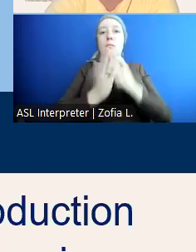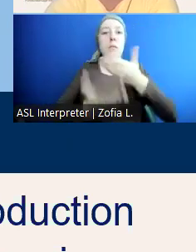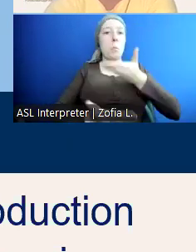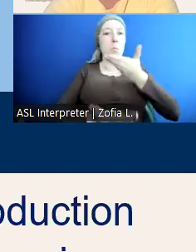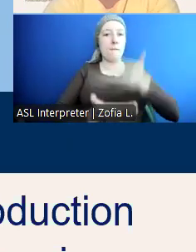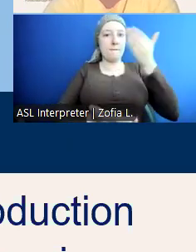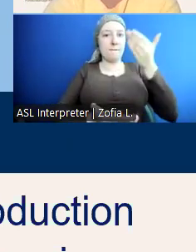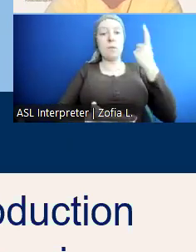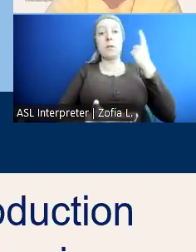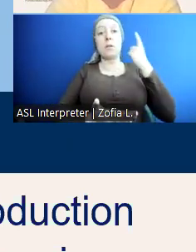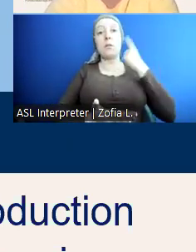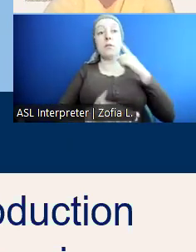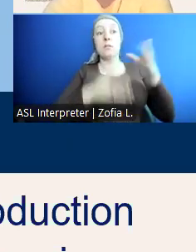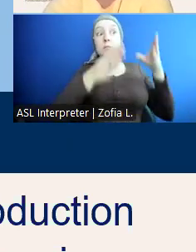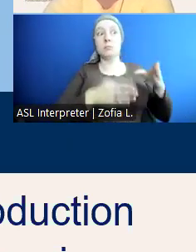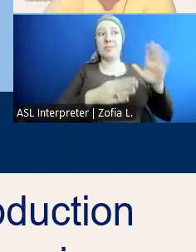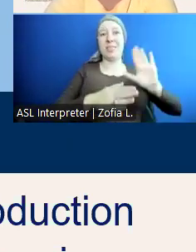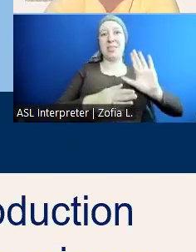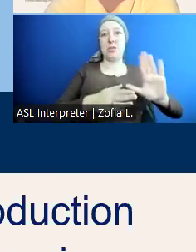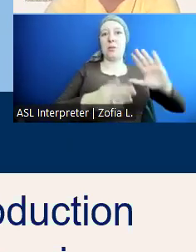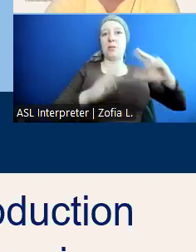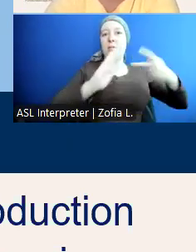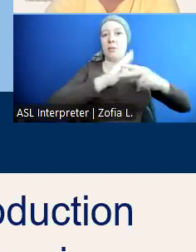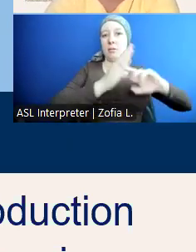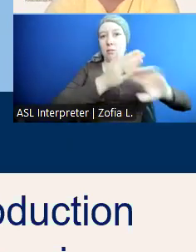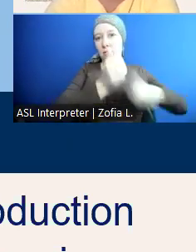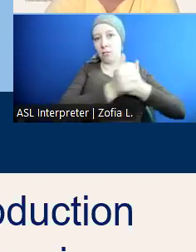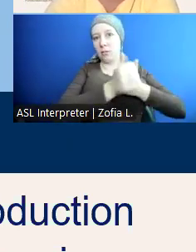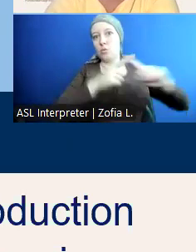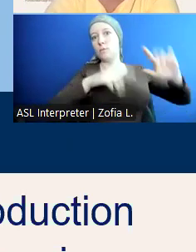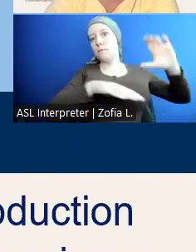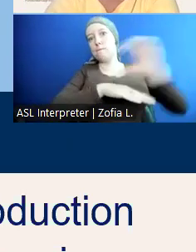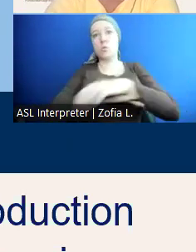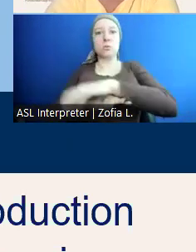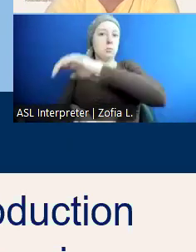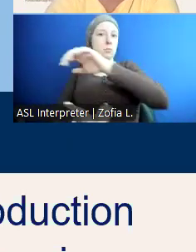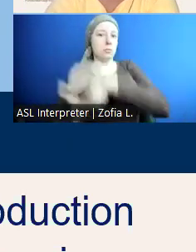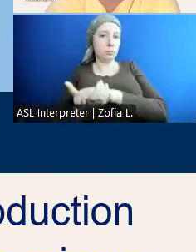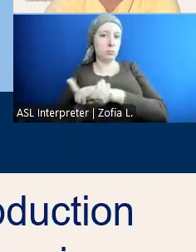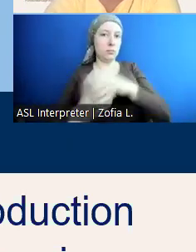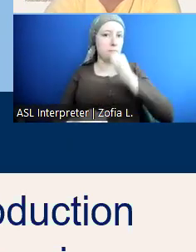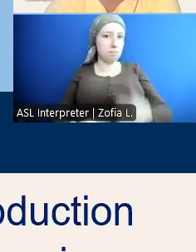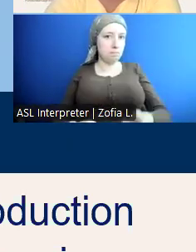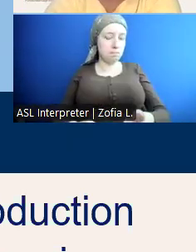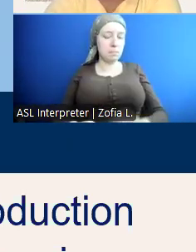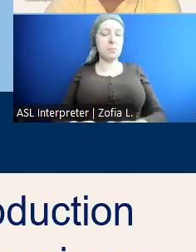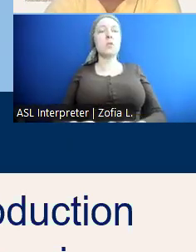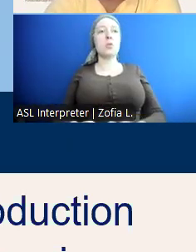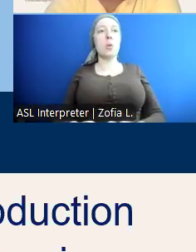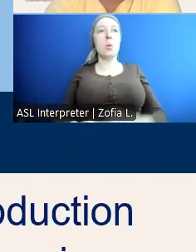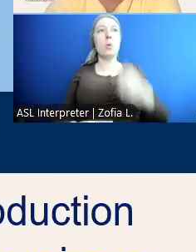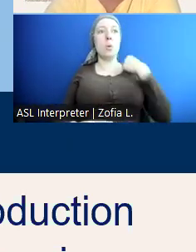the perpetrator's intent to force someone into marriage. And so we see